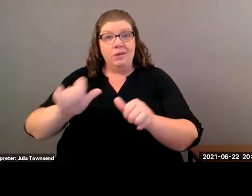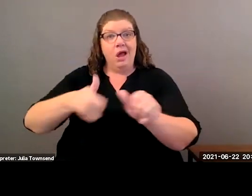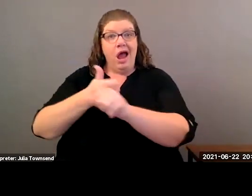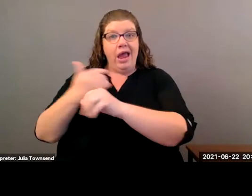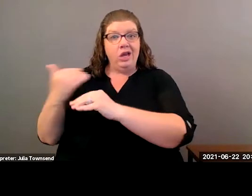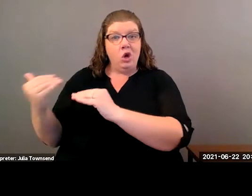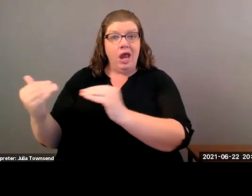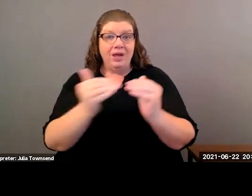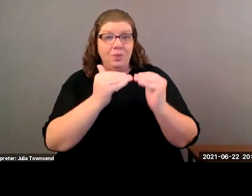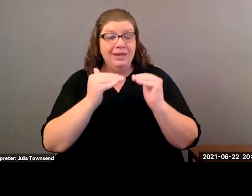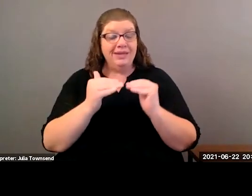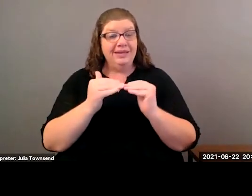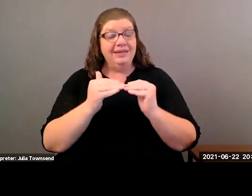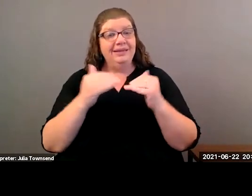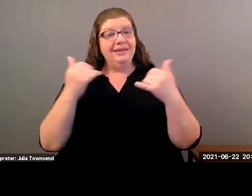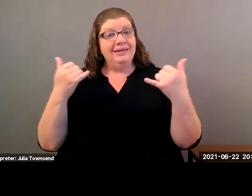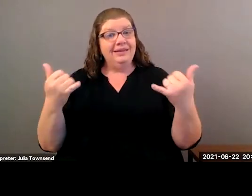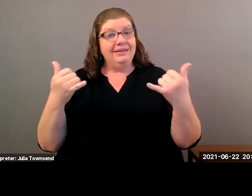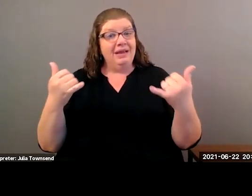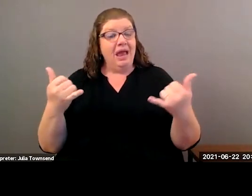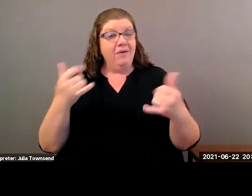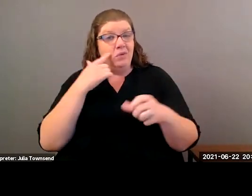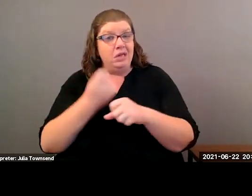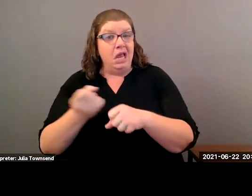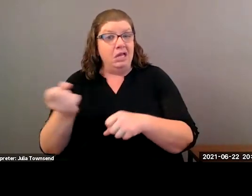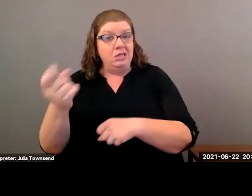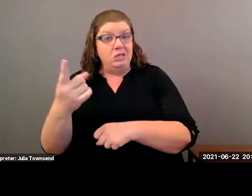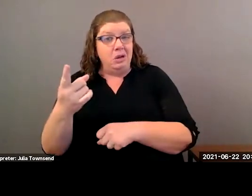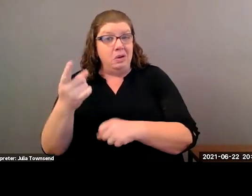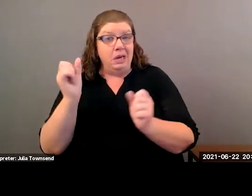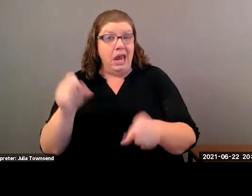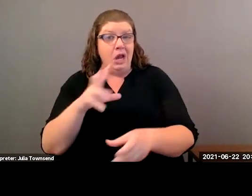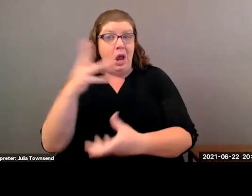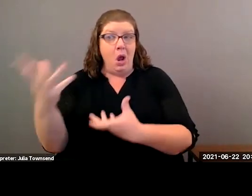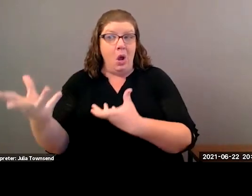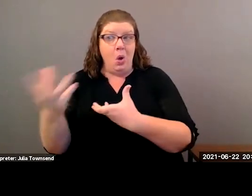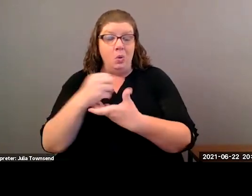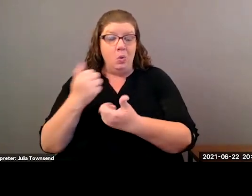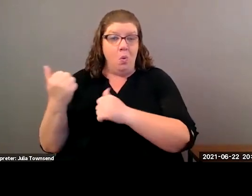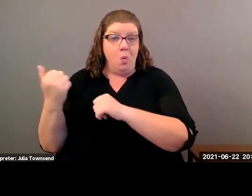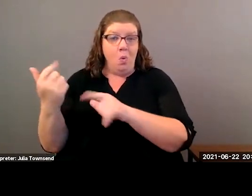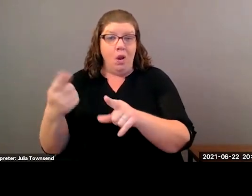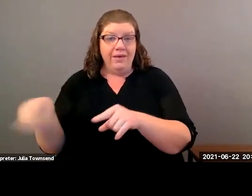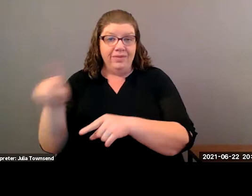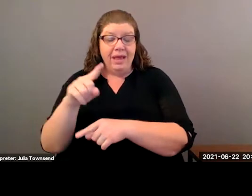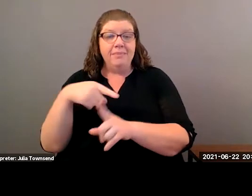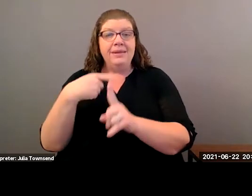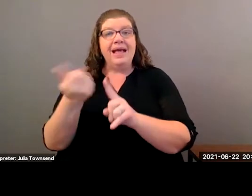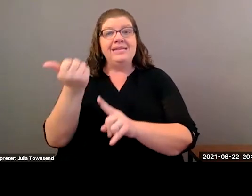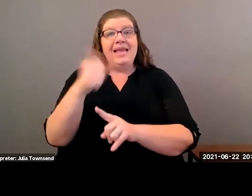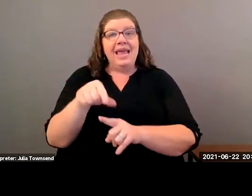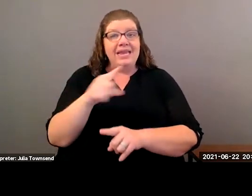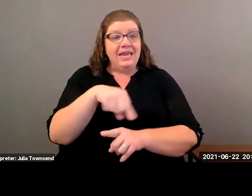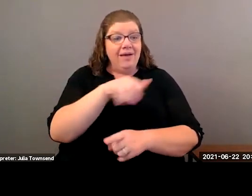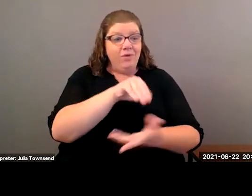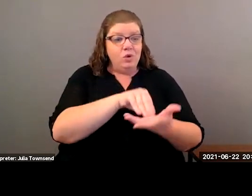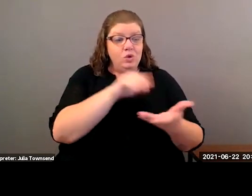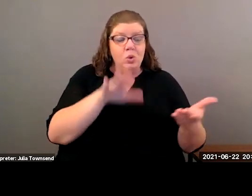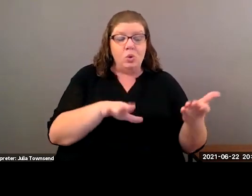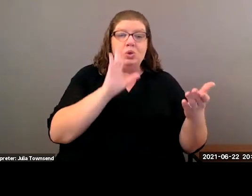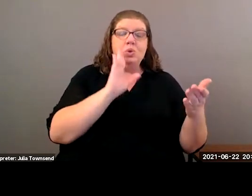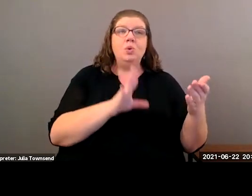maybe this is a template, but next year, could we include all of them? And any of our students who are not, you know, or